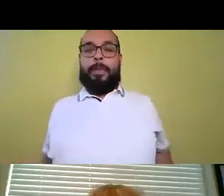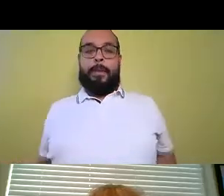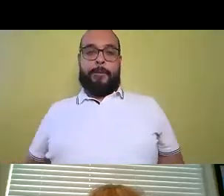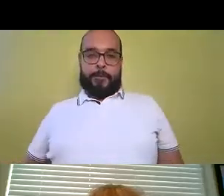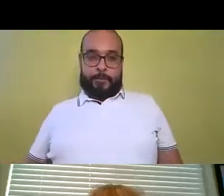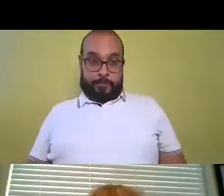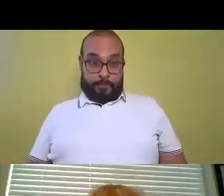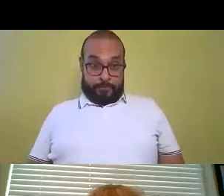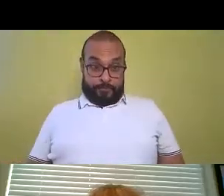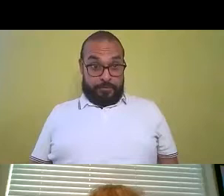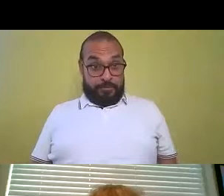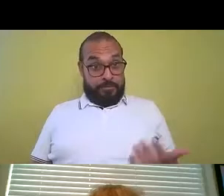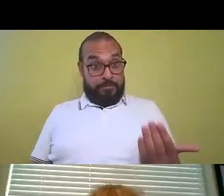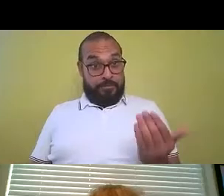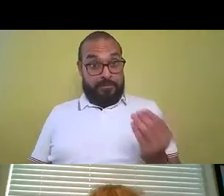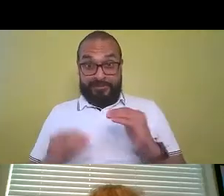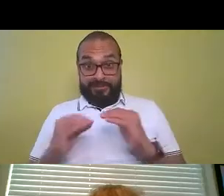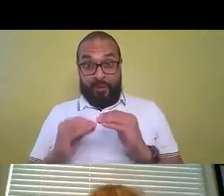Any more people?